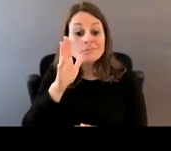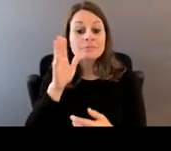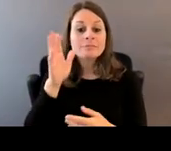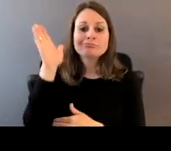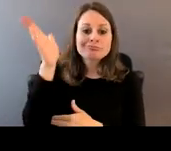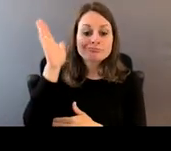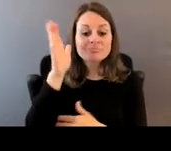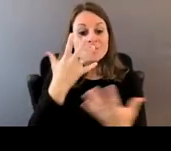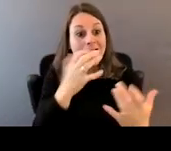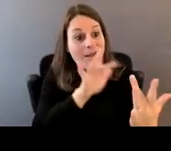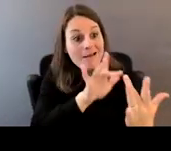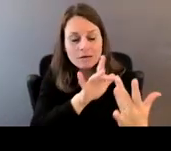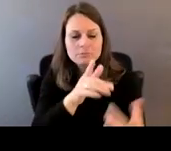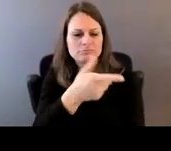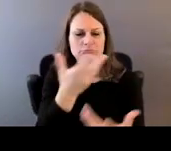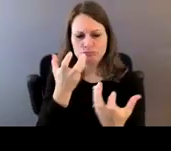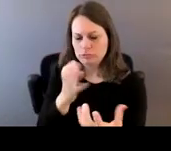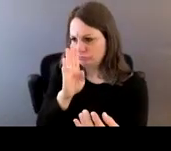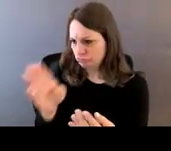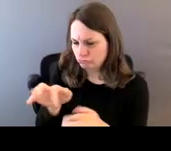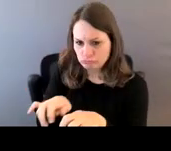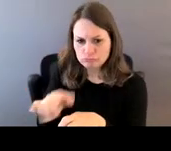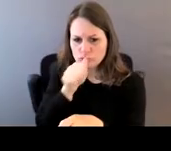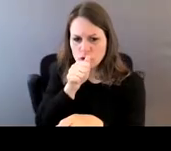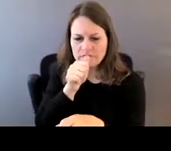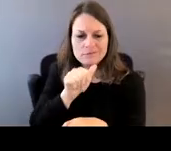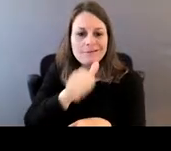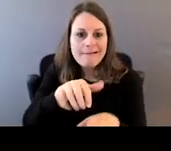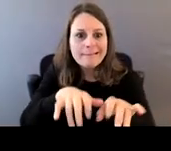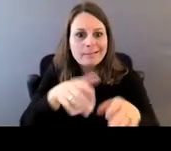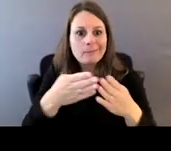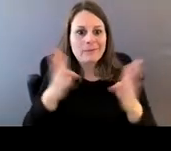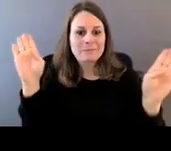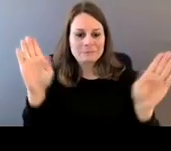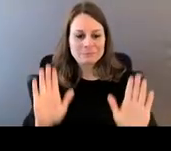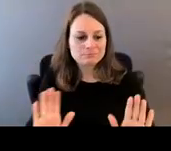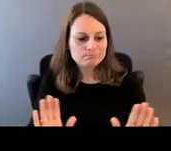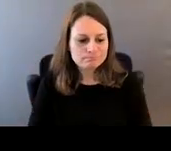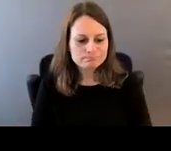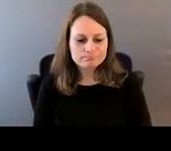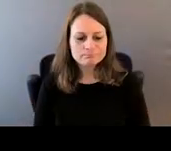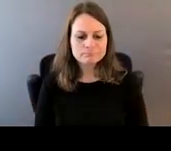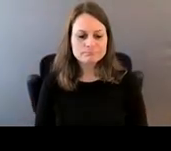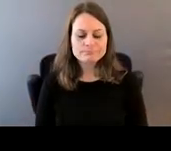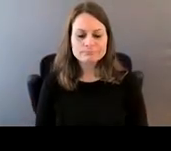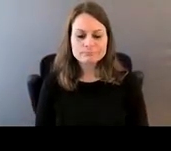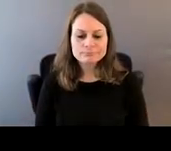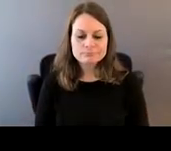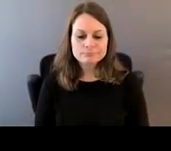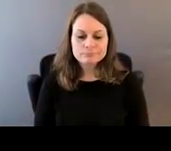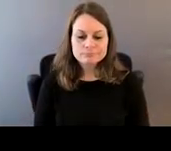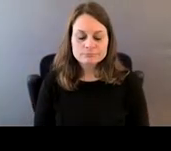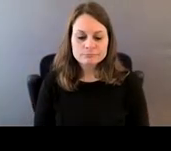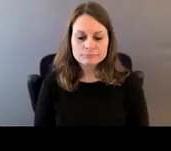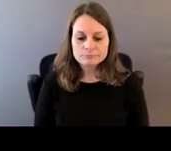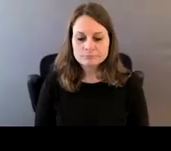a, we don't want any confidential information put out there when it's being recorded. And then I think